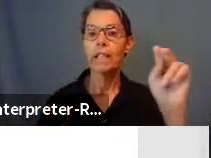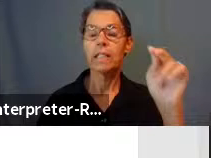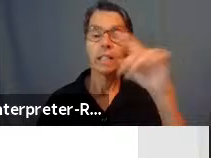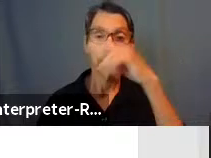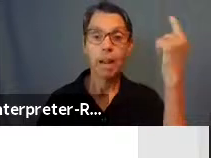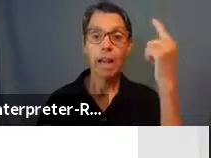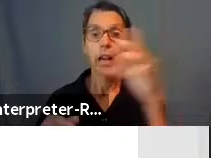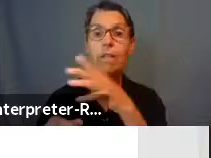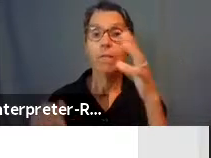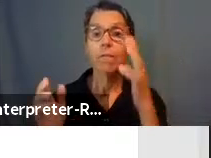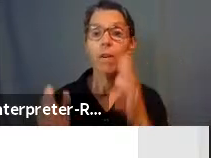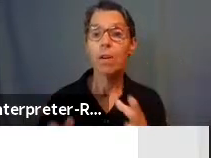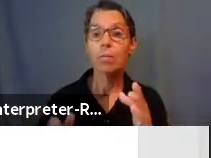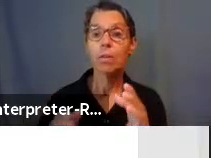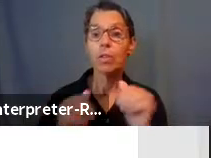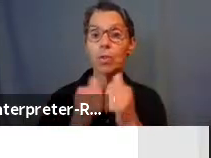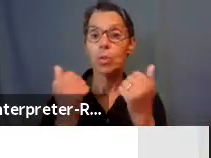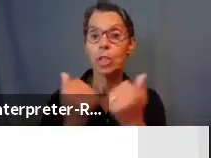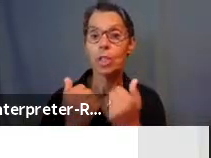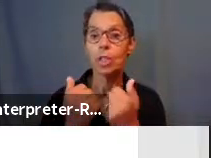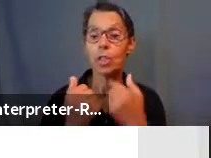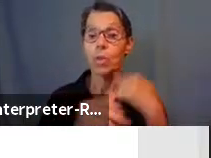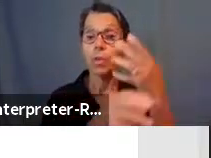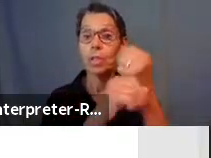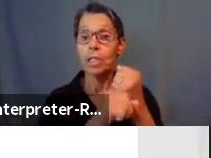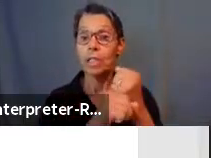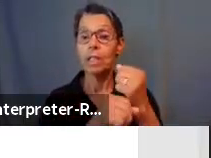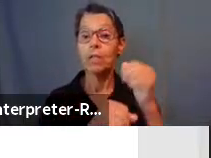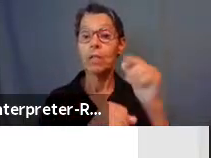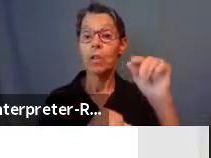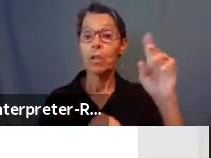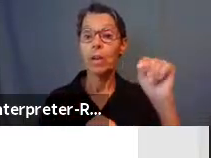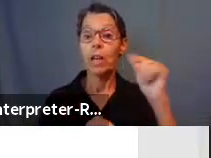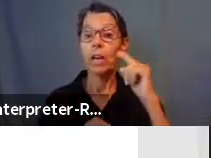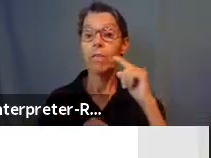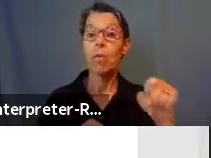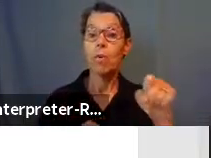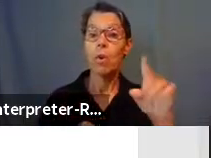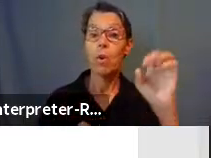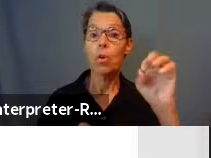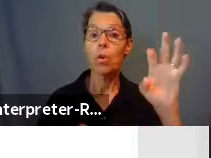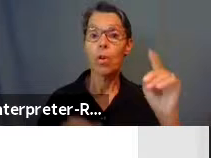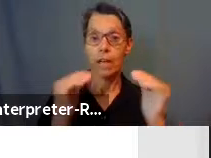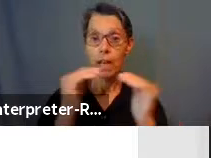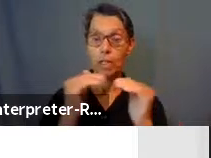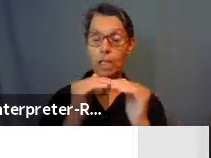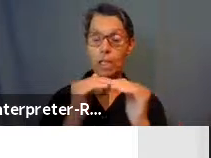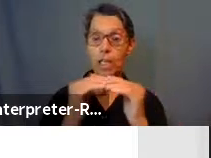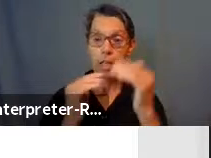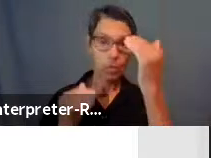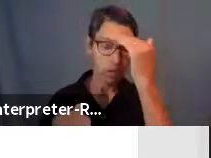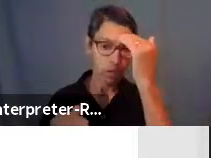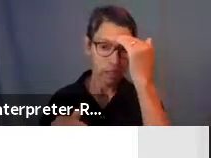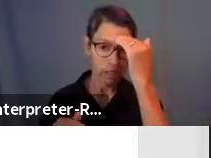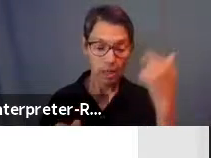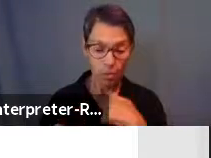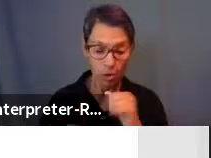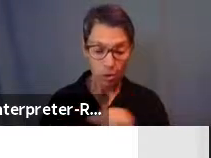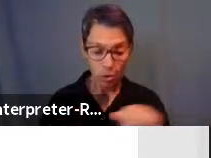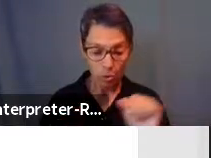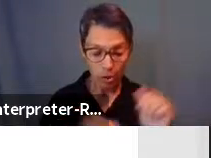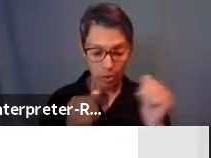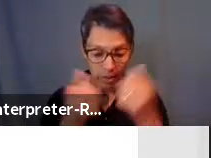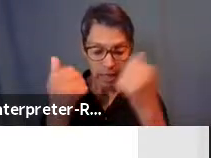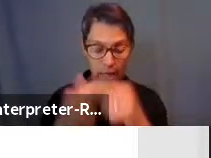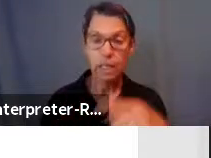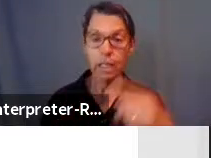Association. We received a grant to do COVID equity awareness, and we're just working with any and everyone